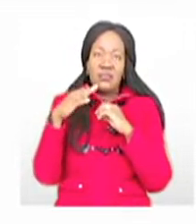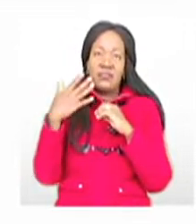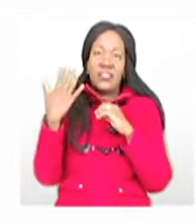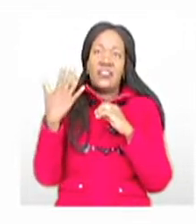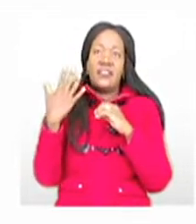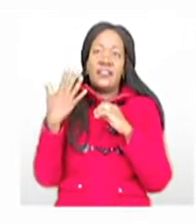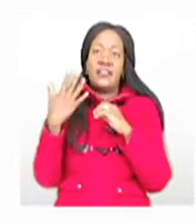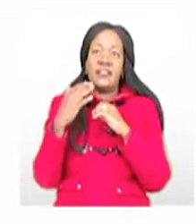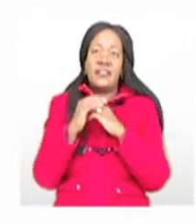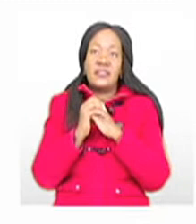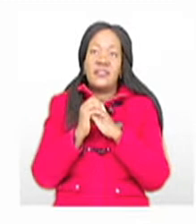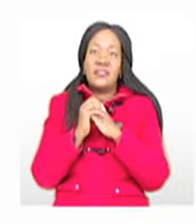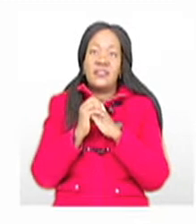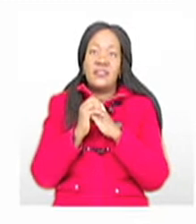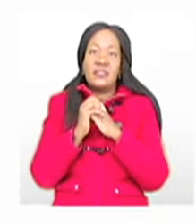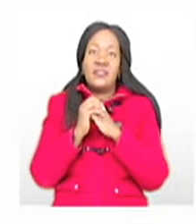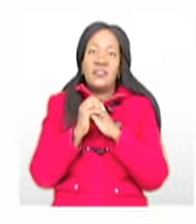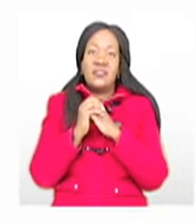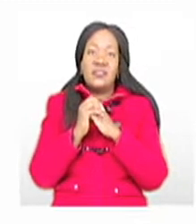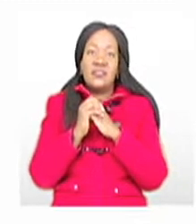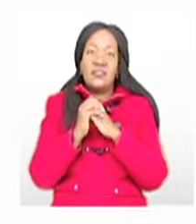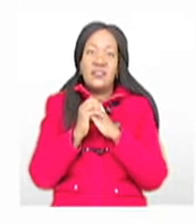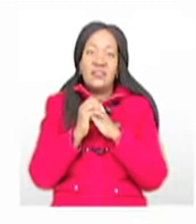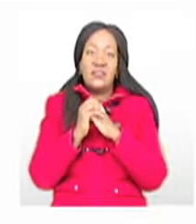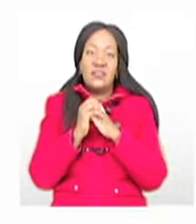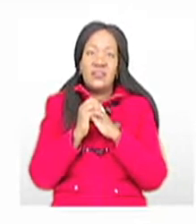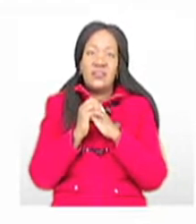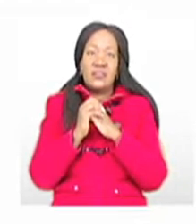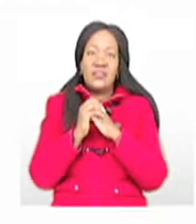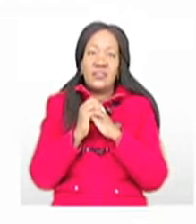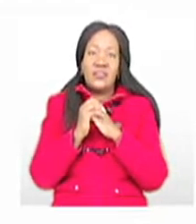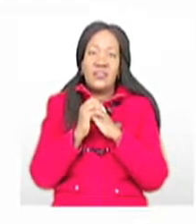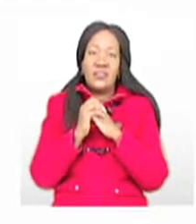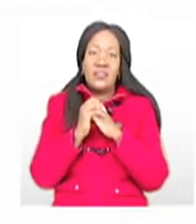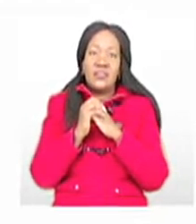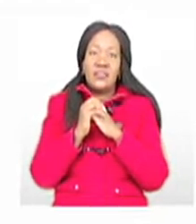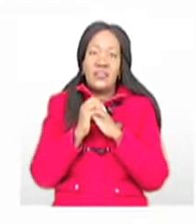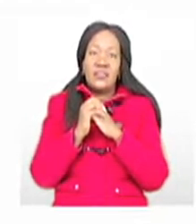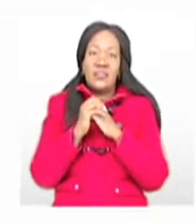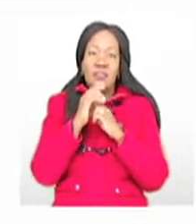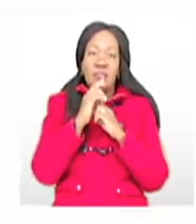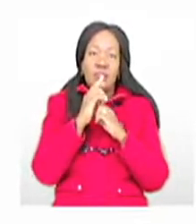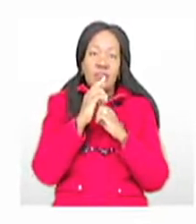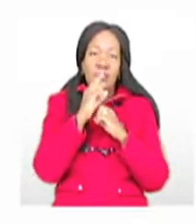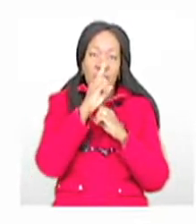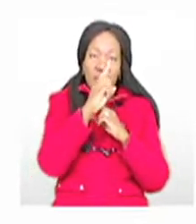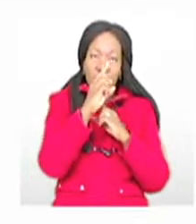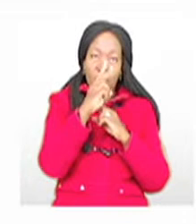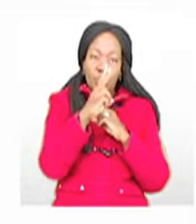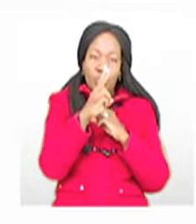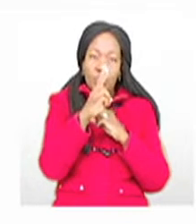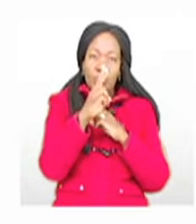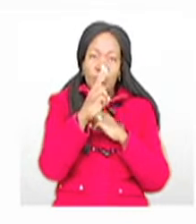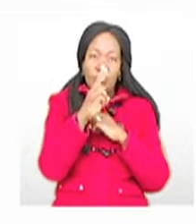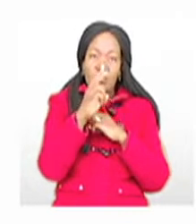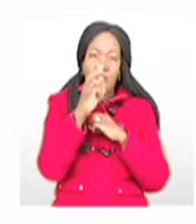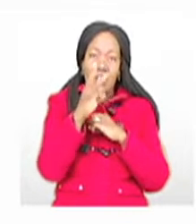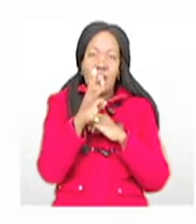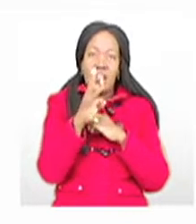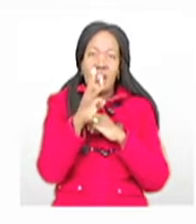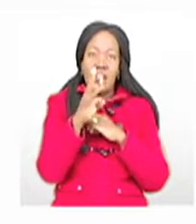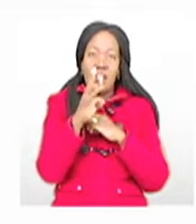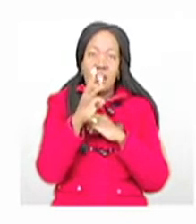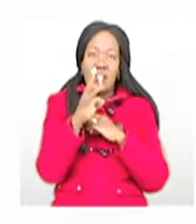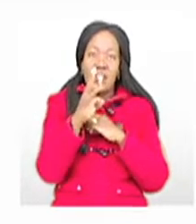Let's count the birds together as you point. 1, 2, 3,